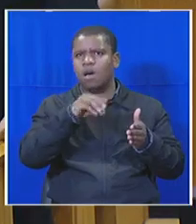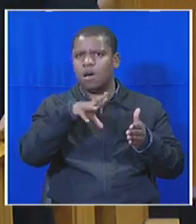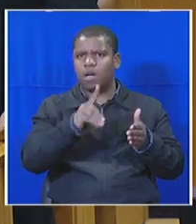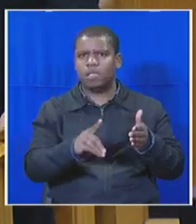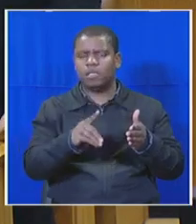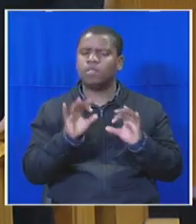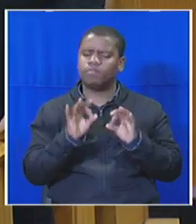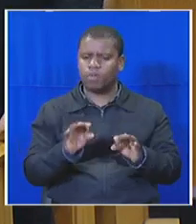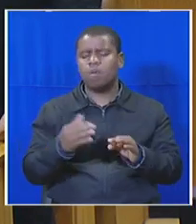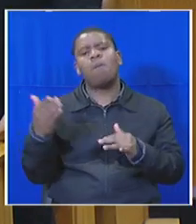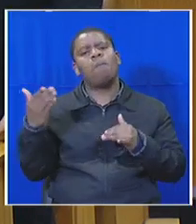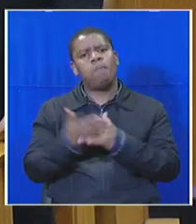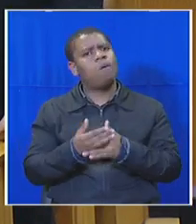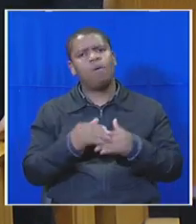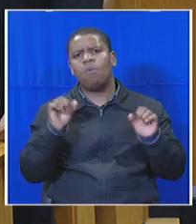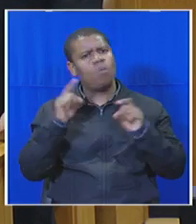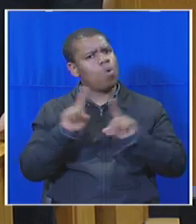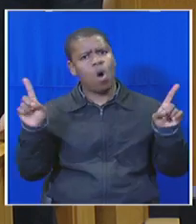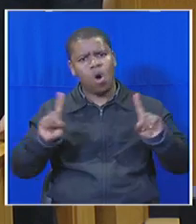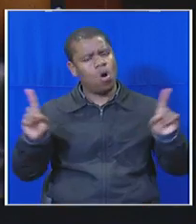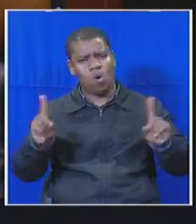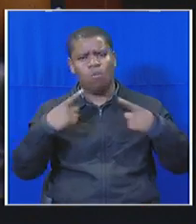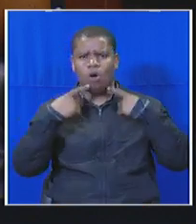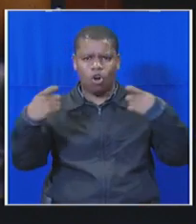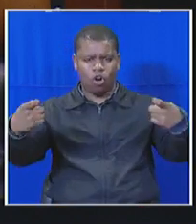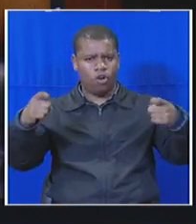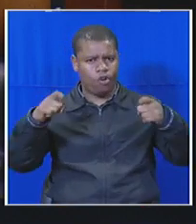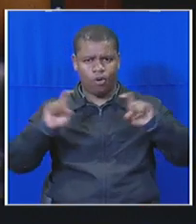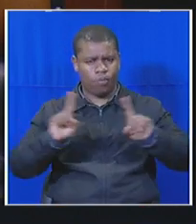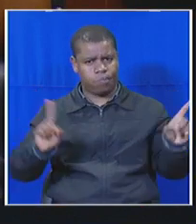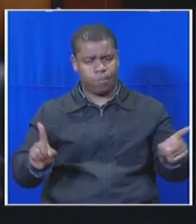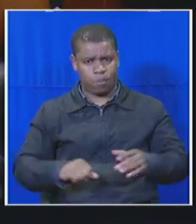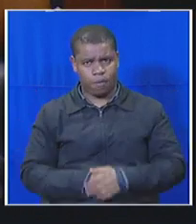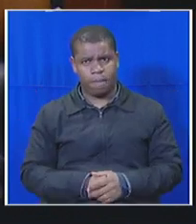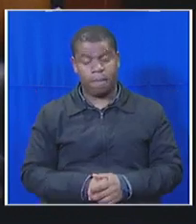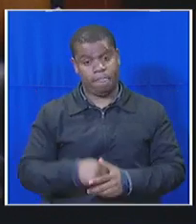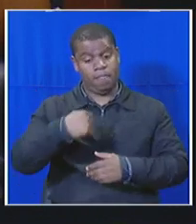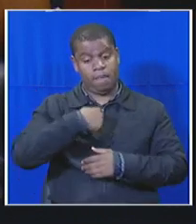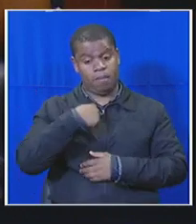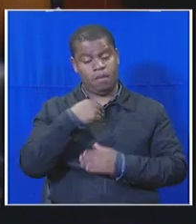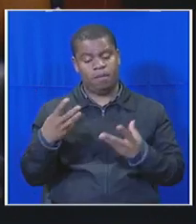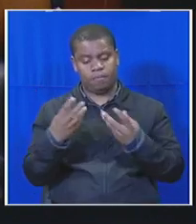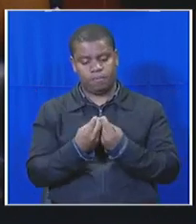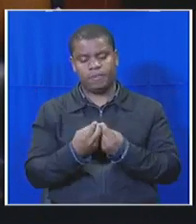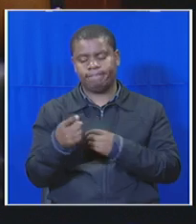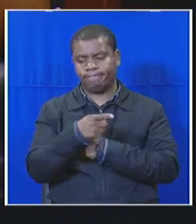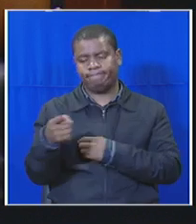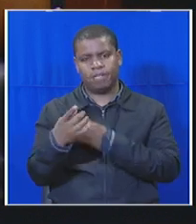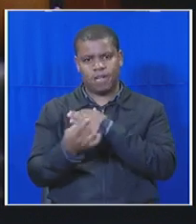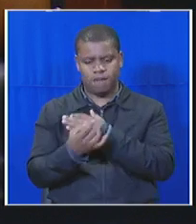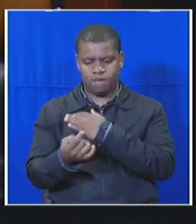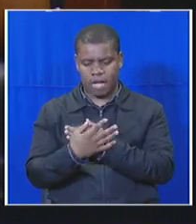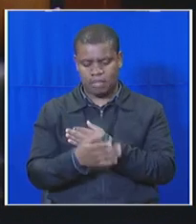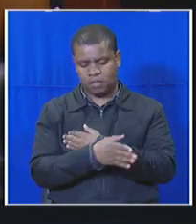asked members here to come back to me with an advice. I work with advice on the table. I